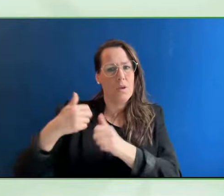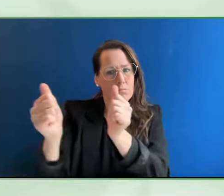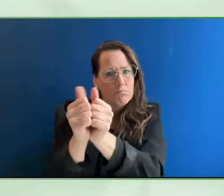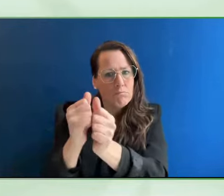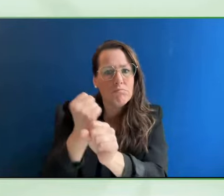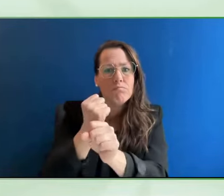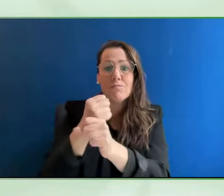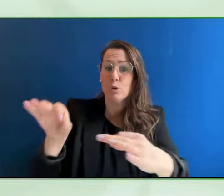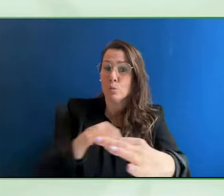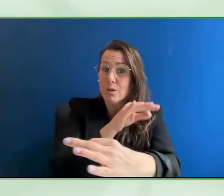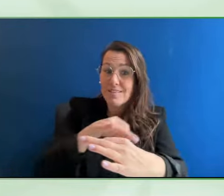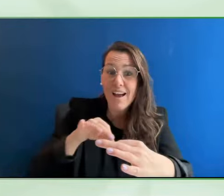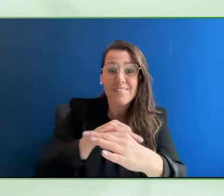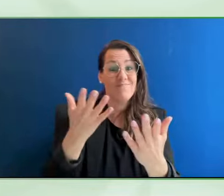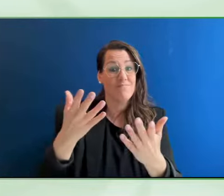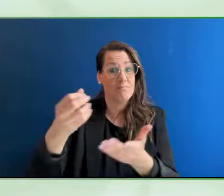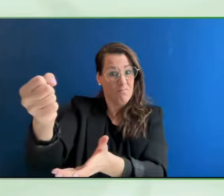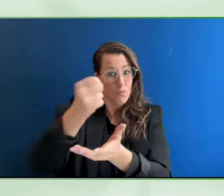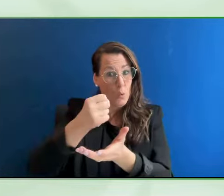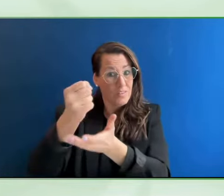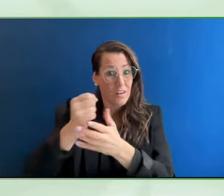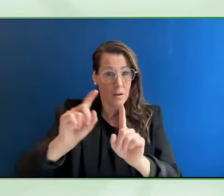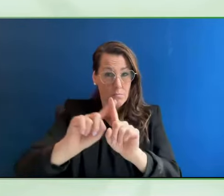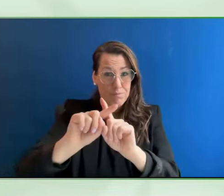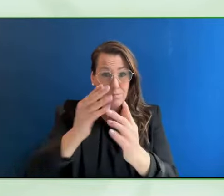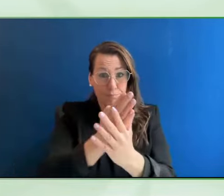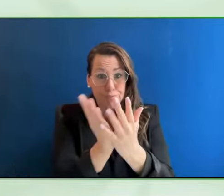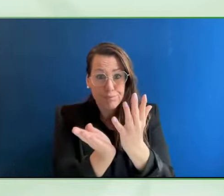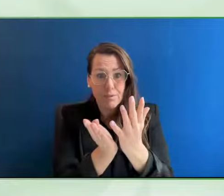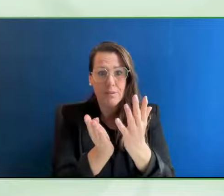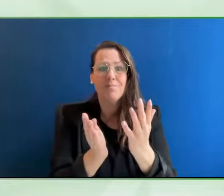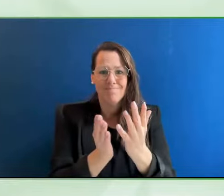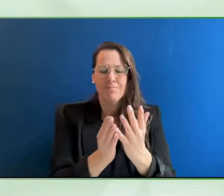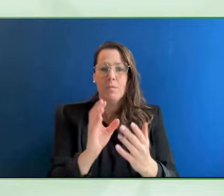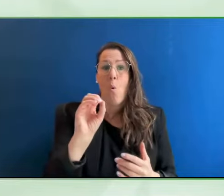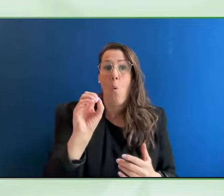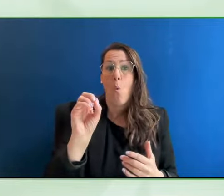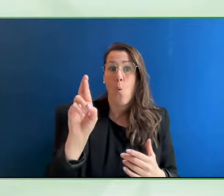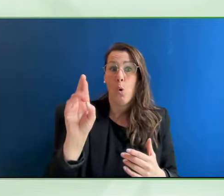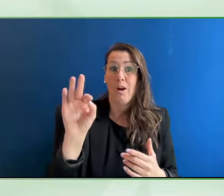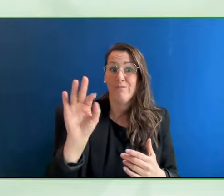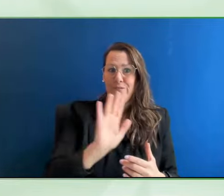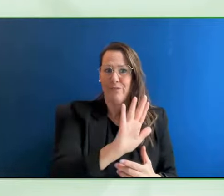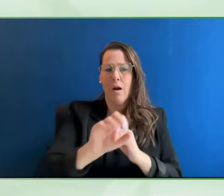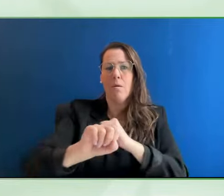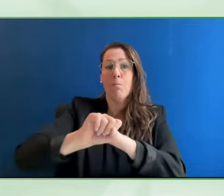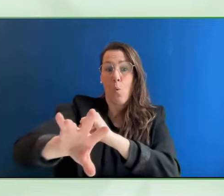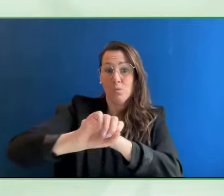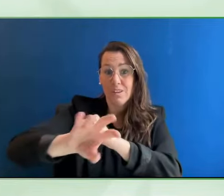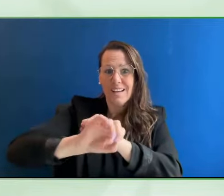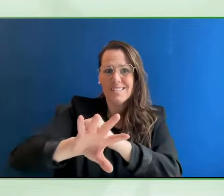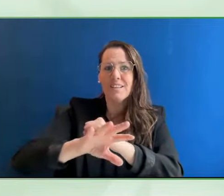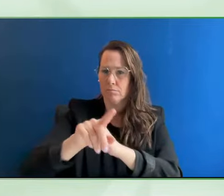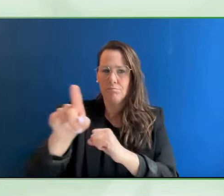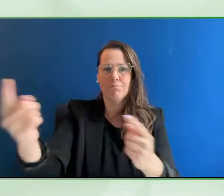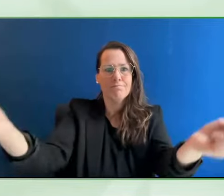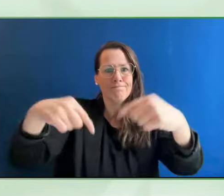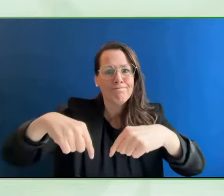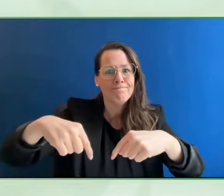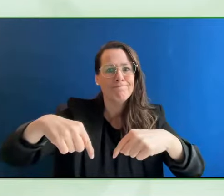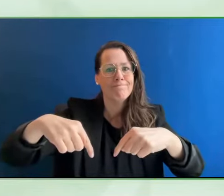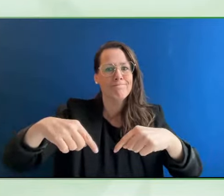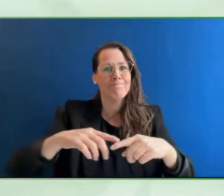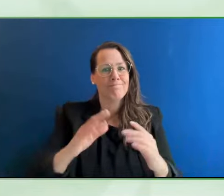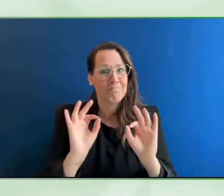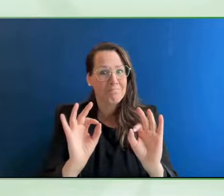you have just started. How much money was raised for LICHT ins Dunkel in 2024